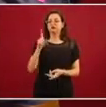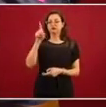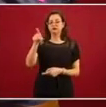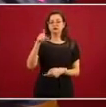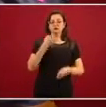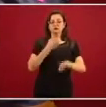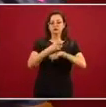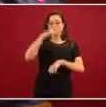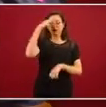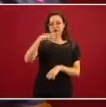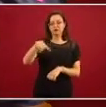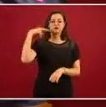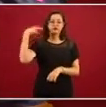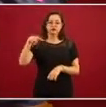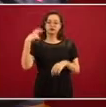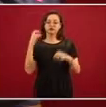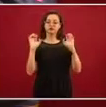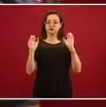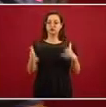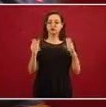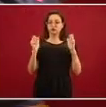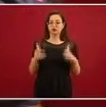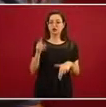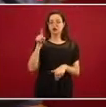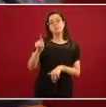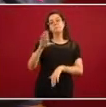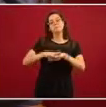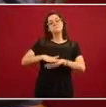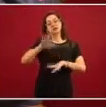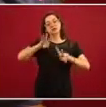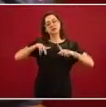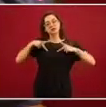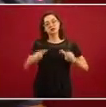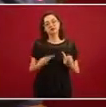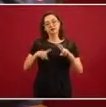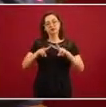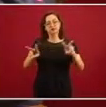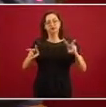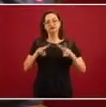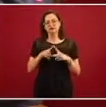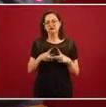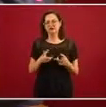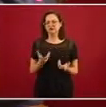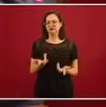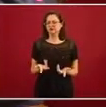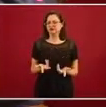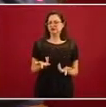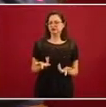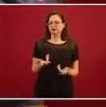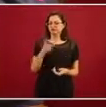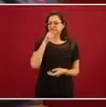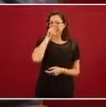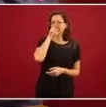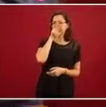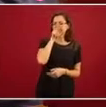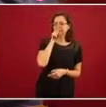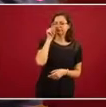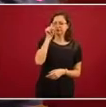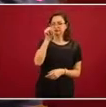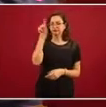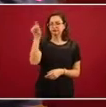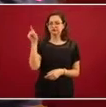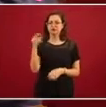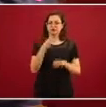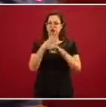case? Also, the states of Mexico, Veracruz, and Chiapas appear as highly vulnerable